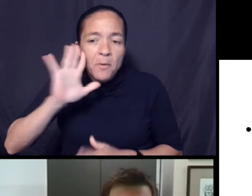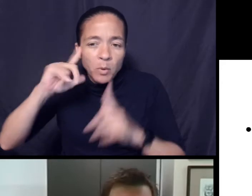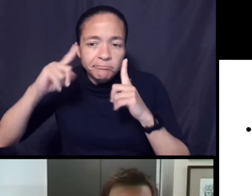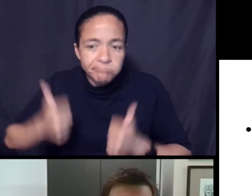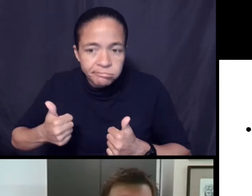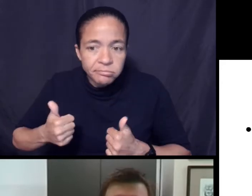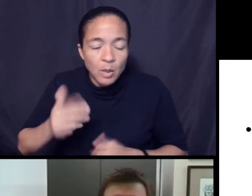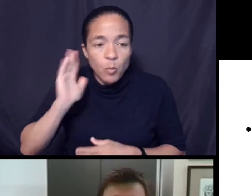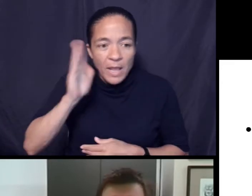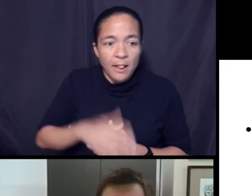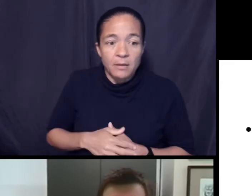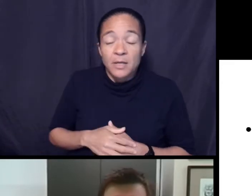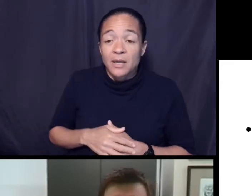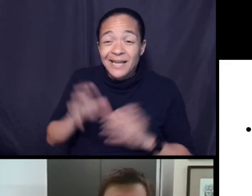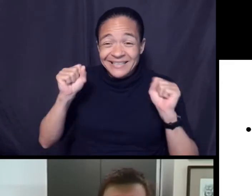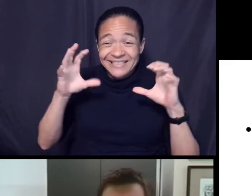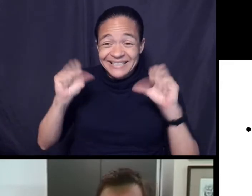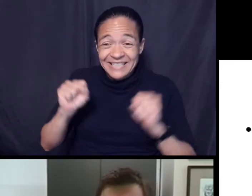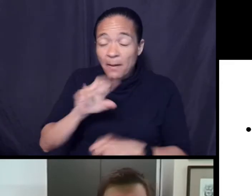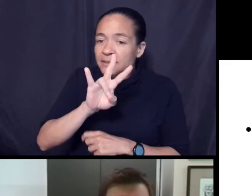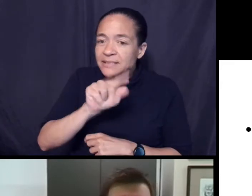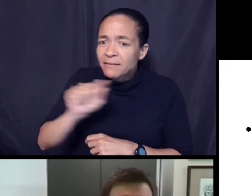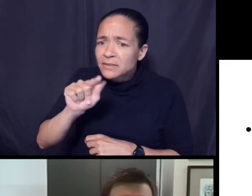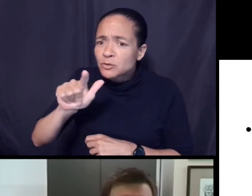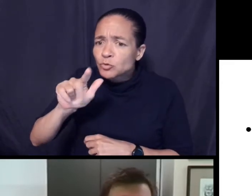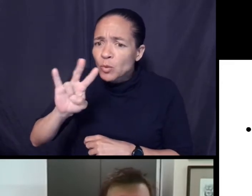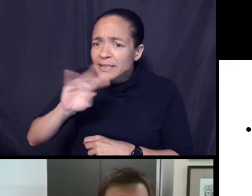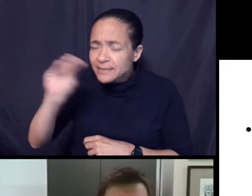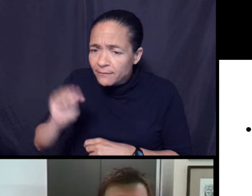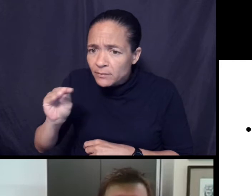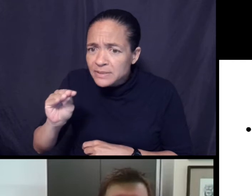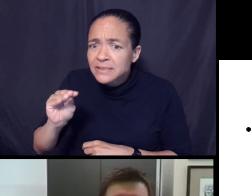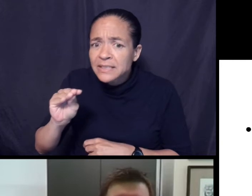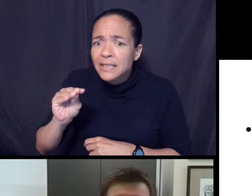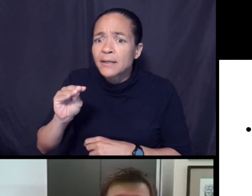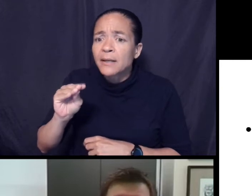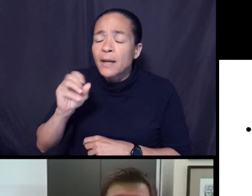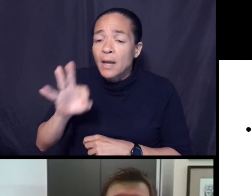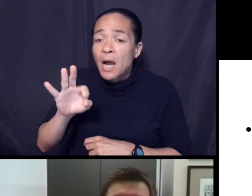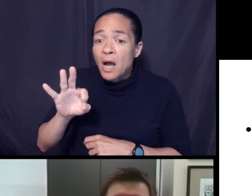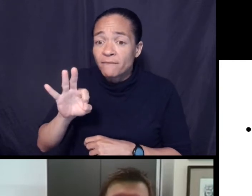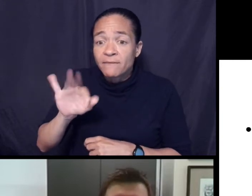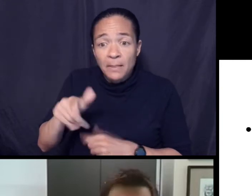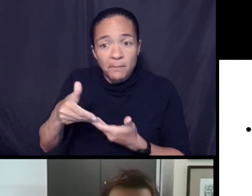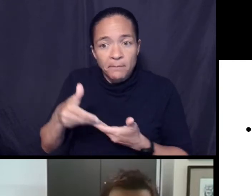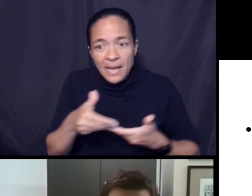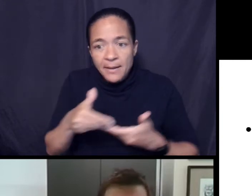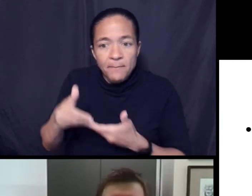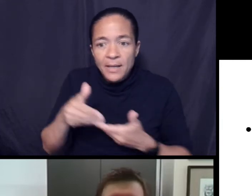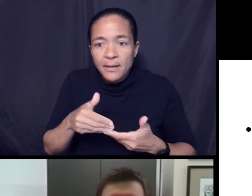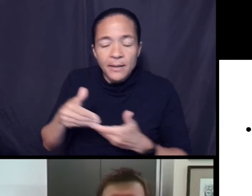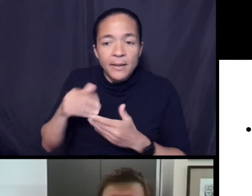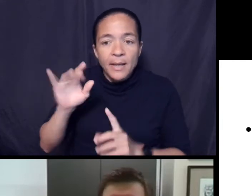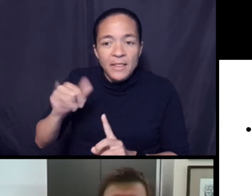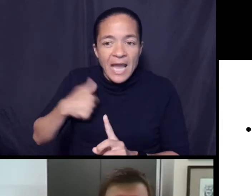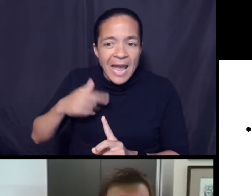surprisingly, 7 to 27%, depending on the study that is looked at, of those children who have, quote,